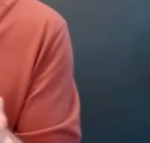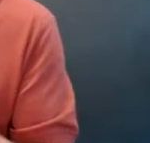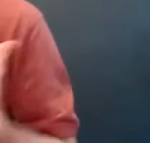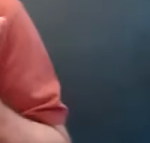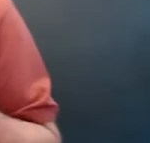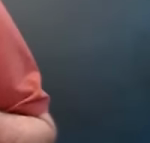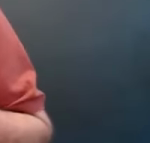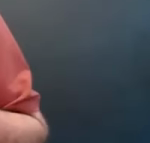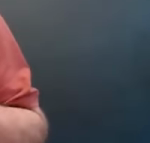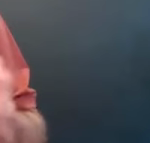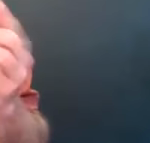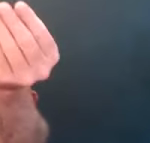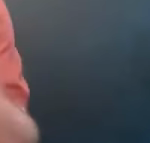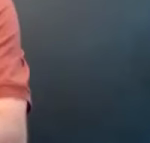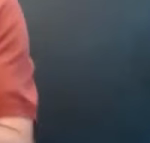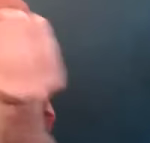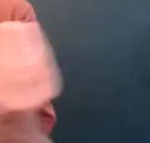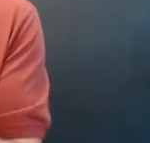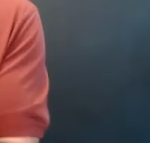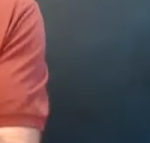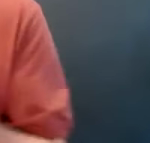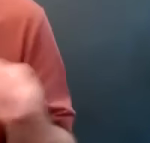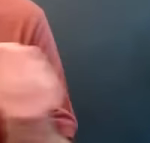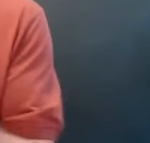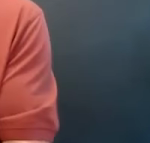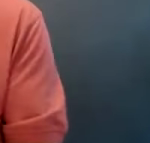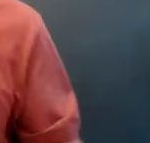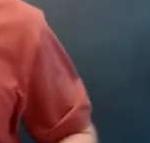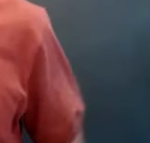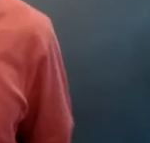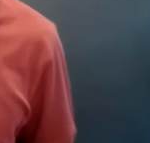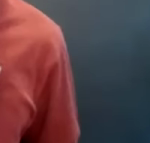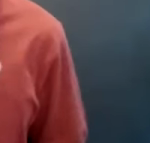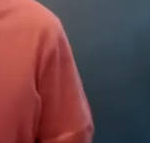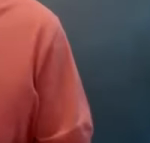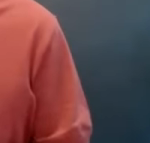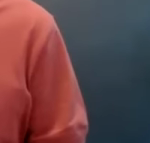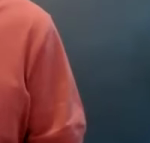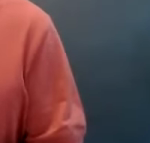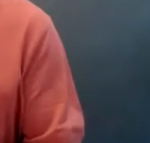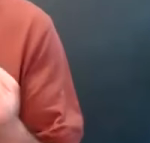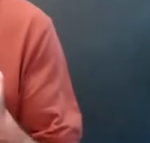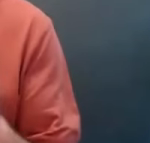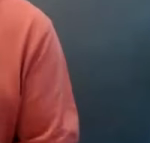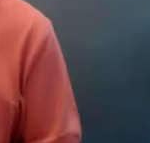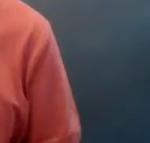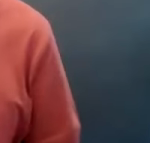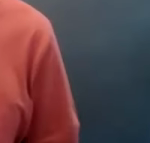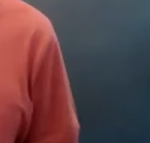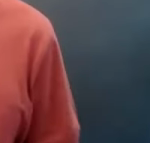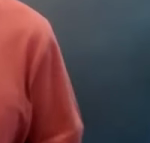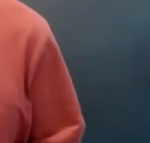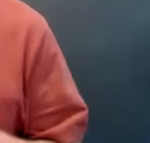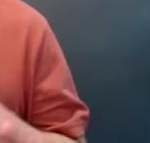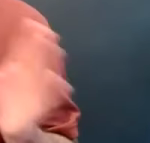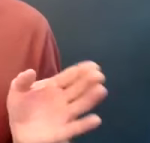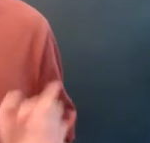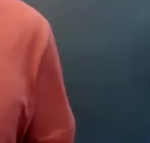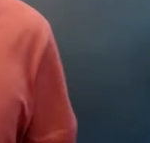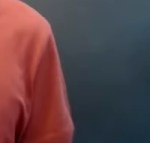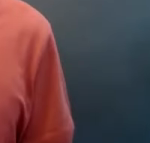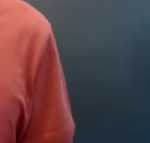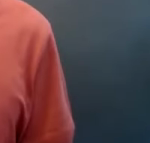versa. We're very, very big fans of that idea. If I can just add also, I think that, right